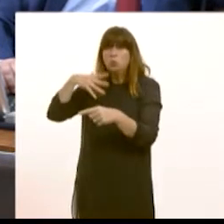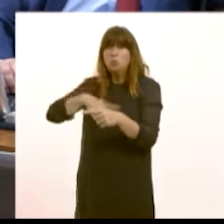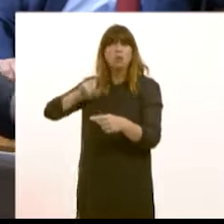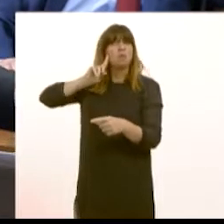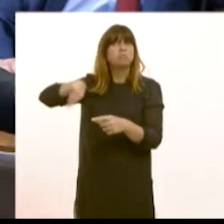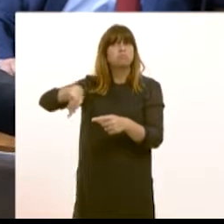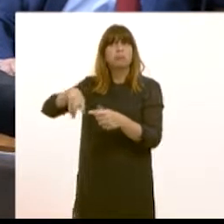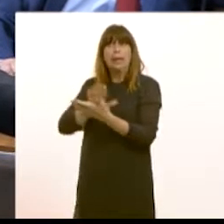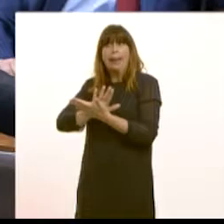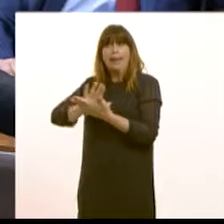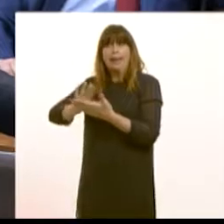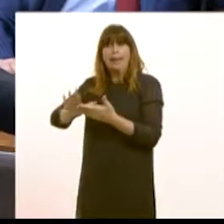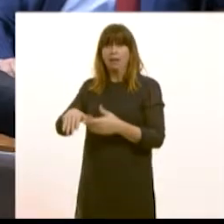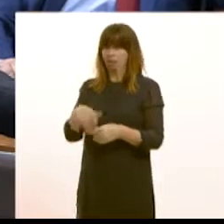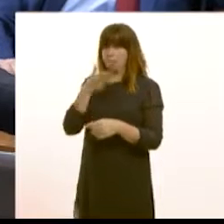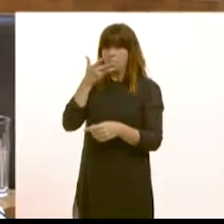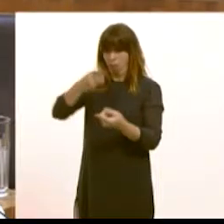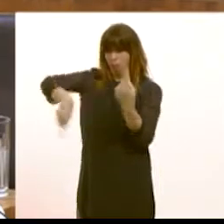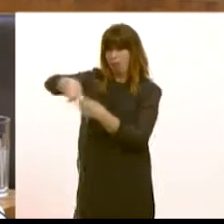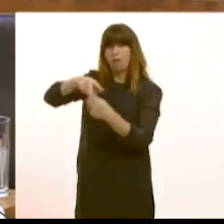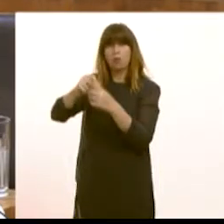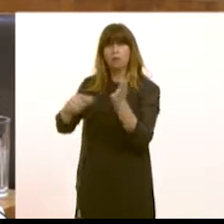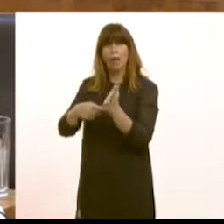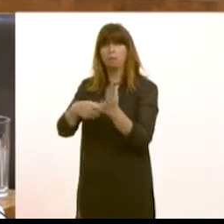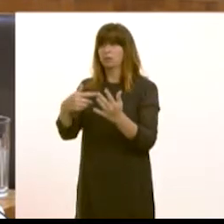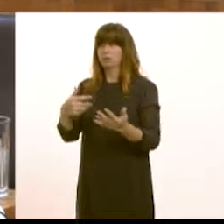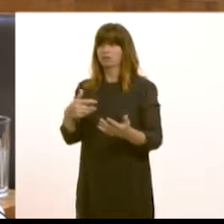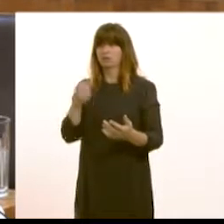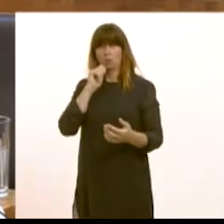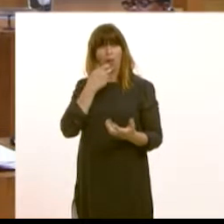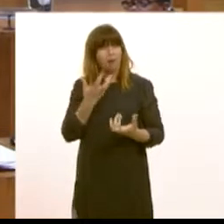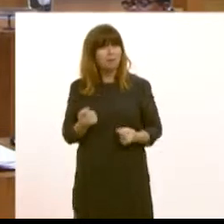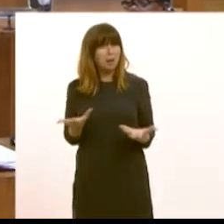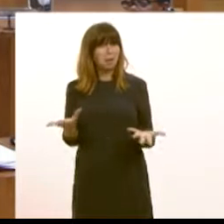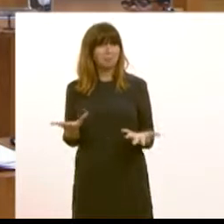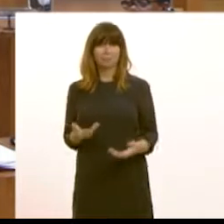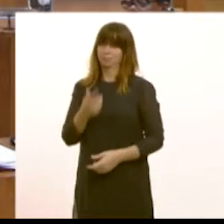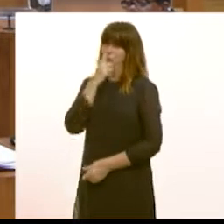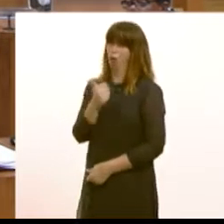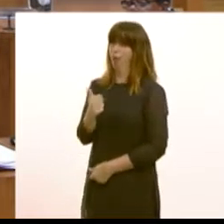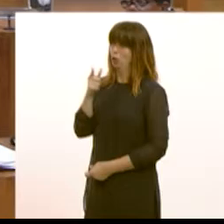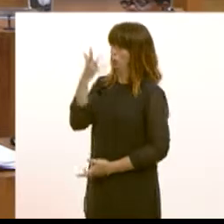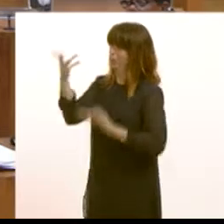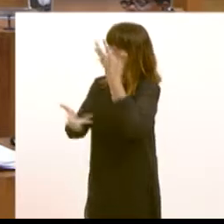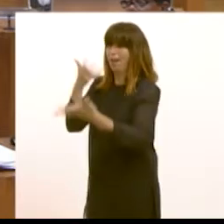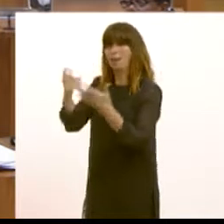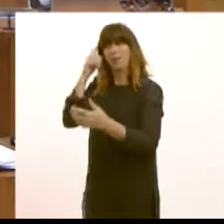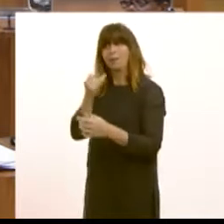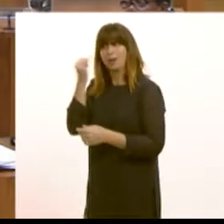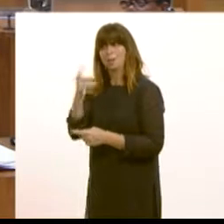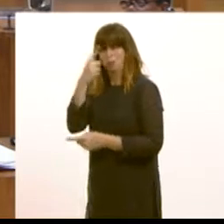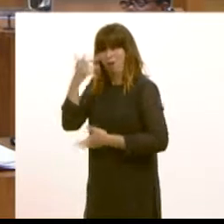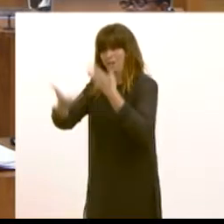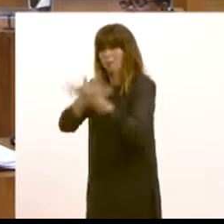meat for? And if she wants to sell that to the people of Port Talbot and Bridget, then she's welcome to do it. Indeed, I'm sure there'll be opportunities this week where she can explain that policy to people in